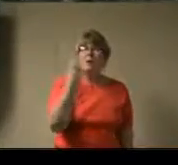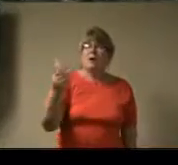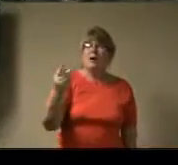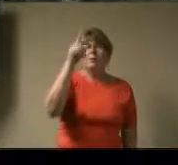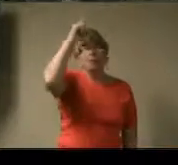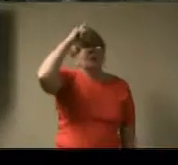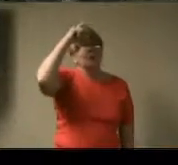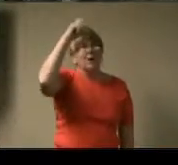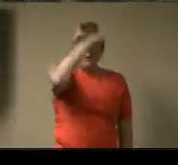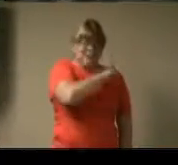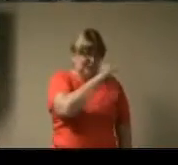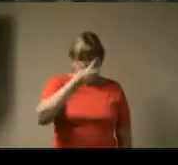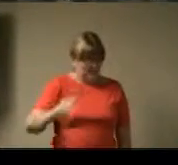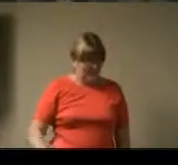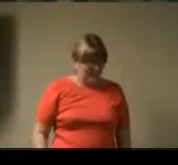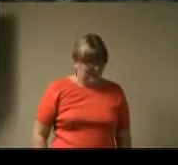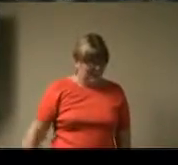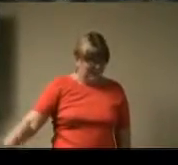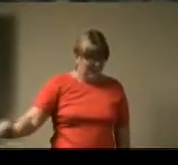you the only